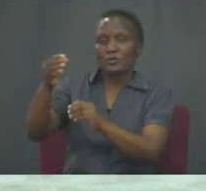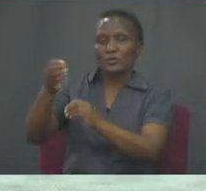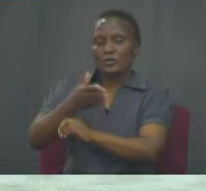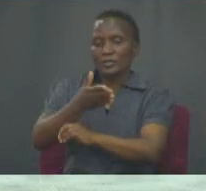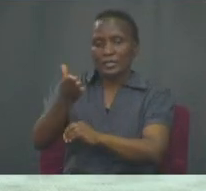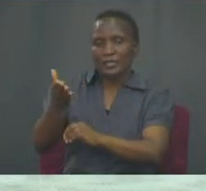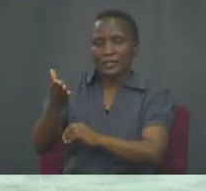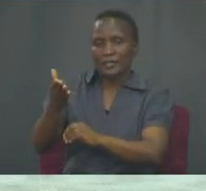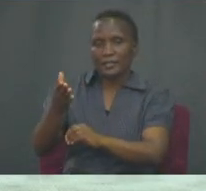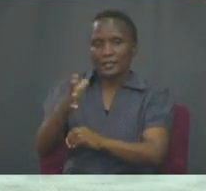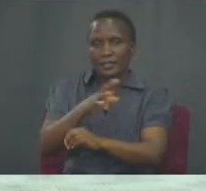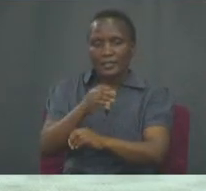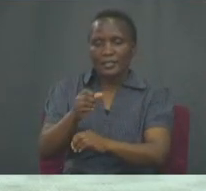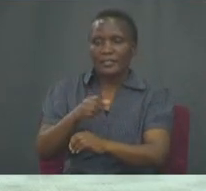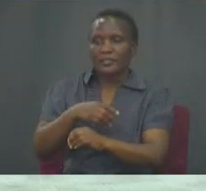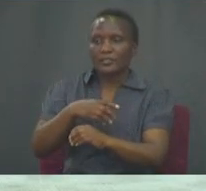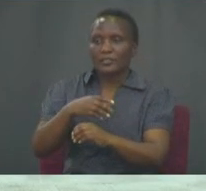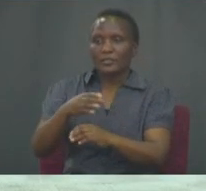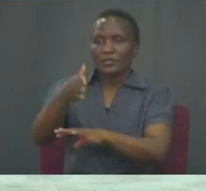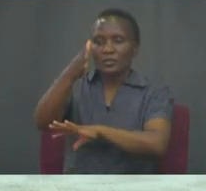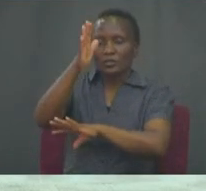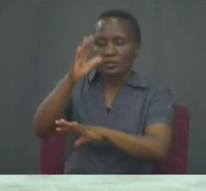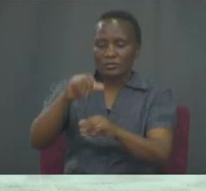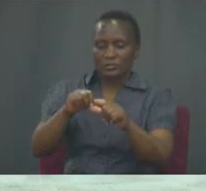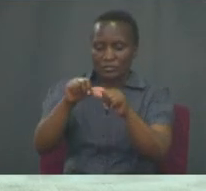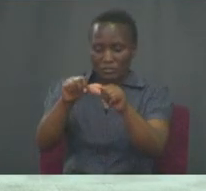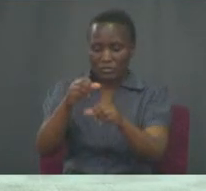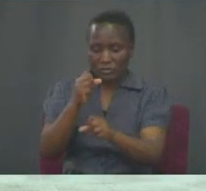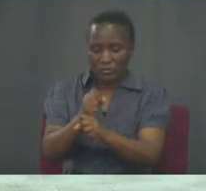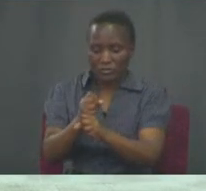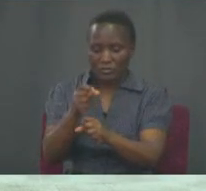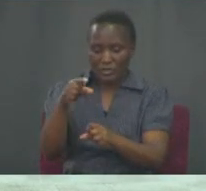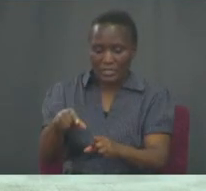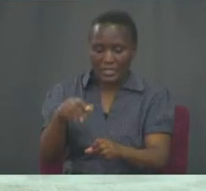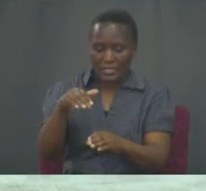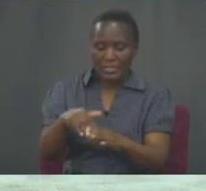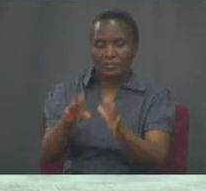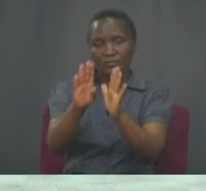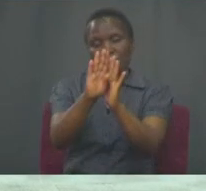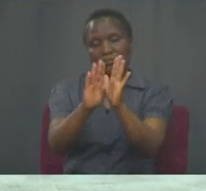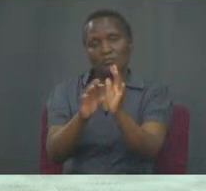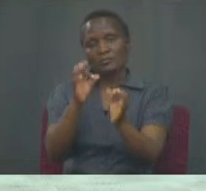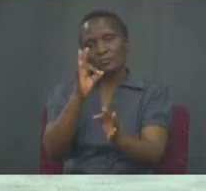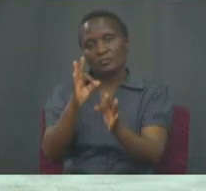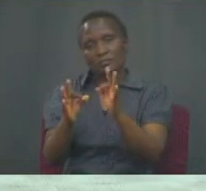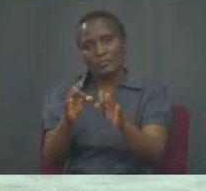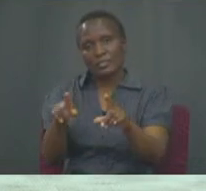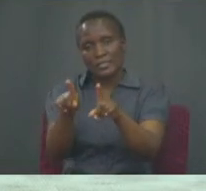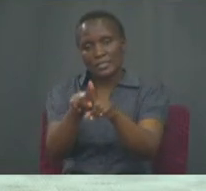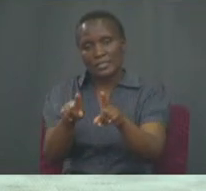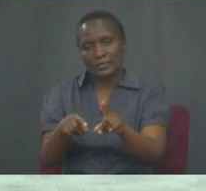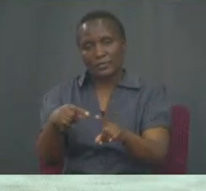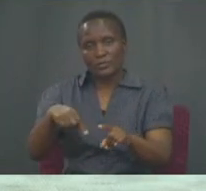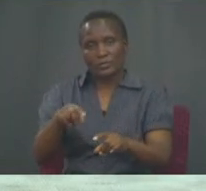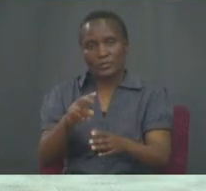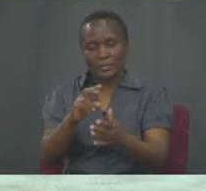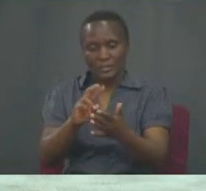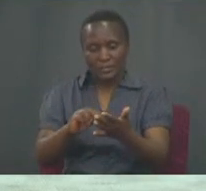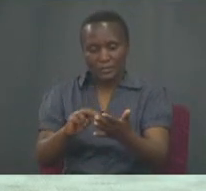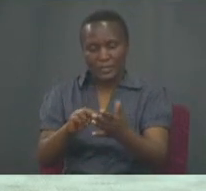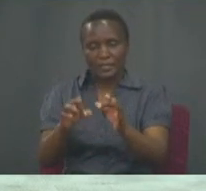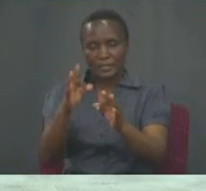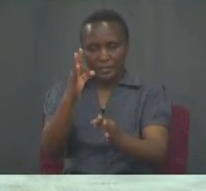God kept on doing in the book of Judges. And so as we read the book of Judges, we are told